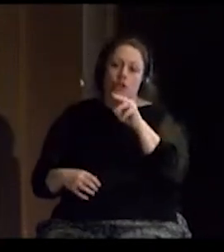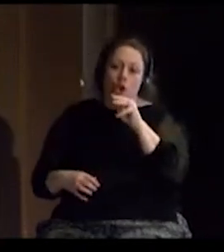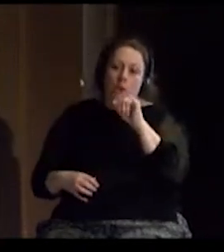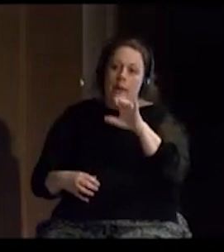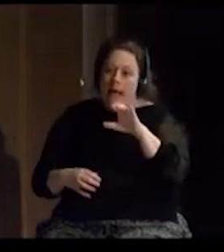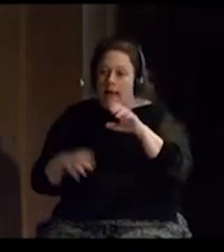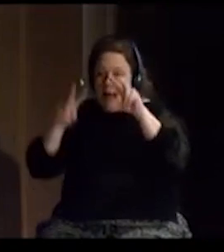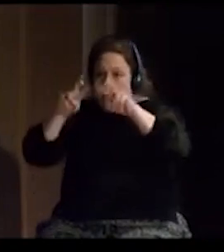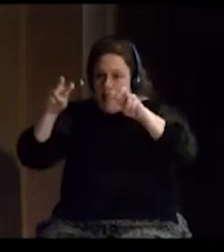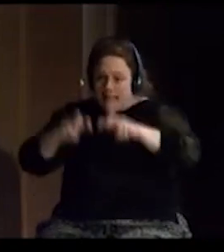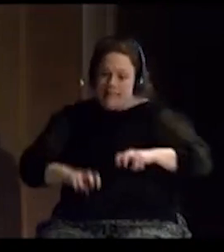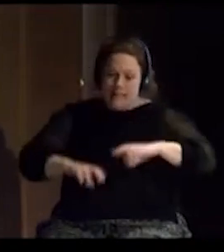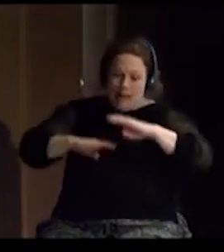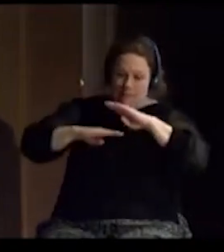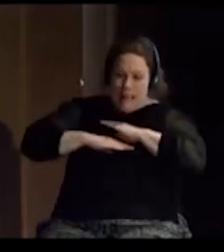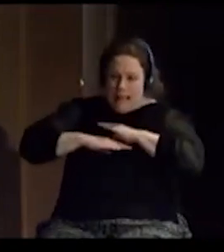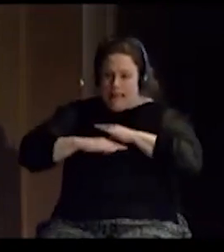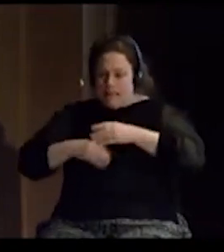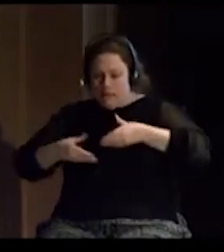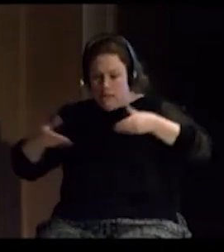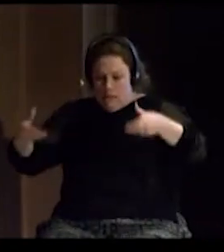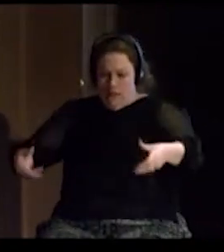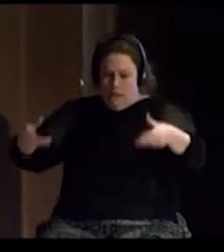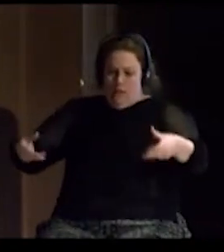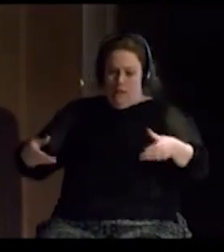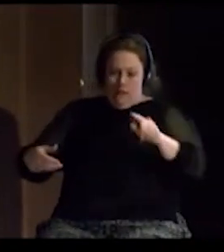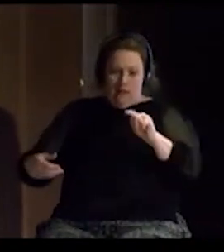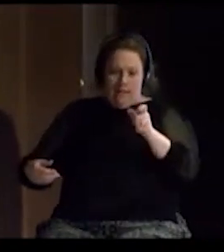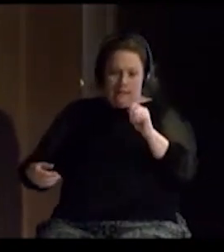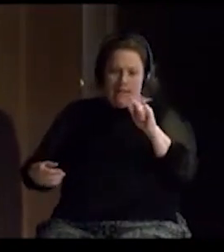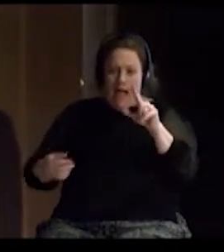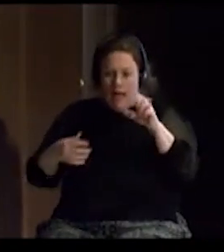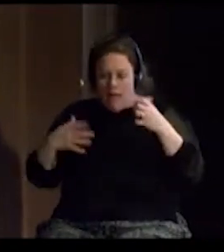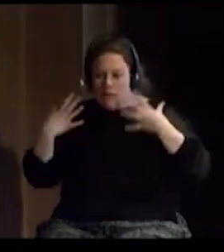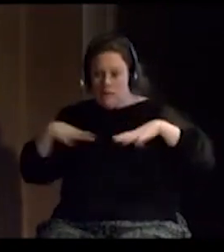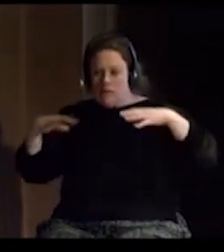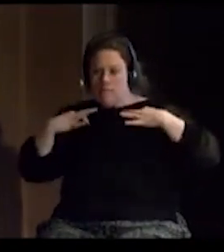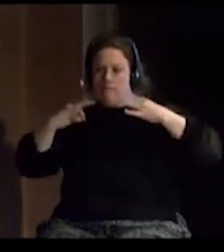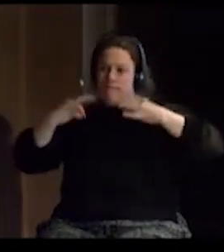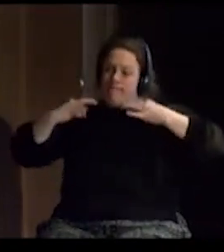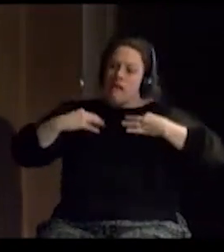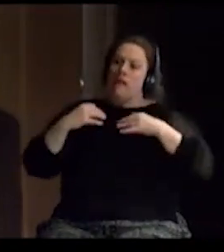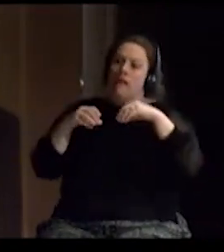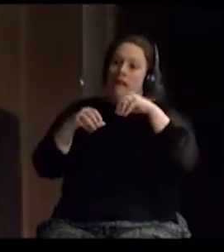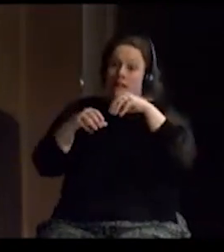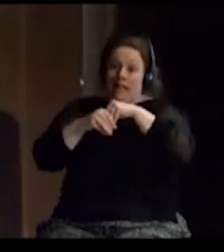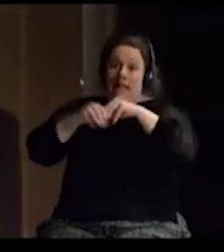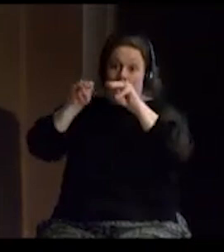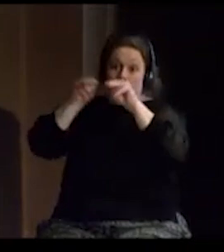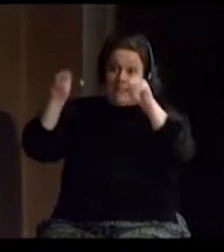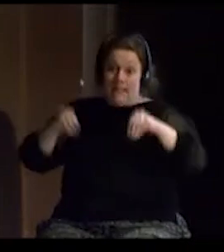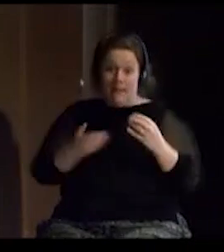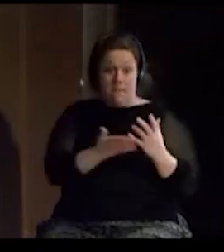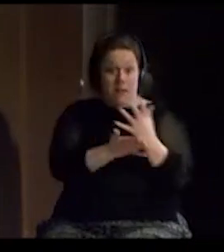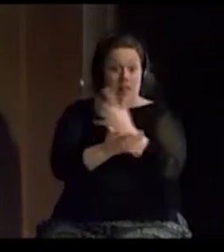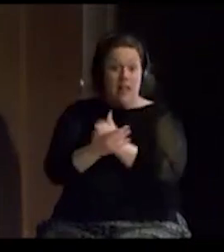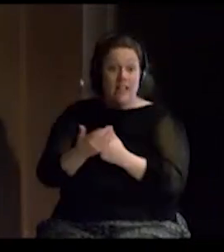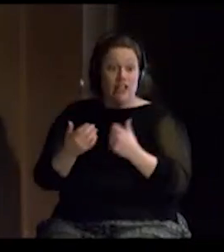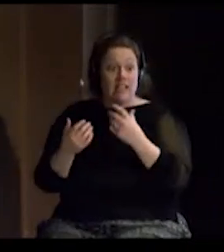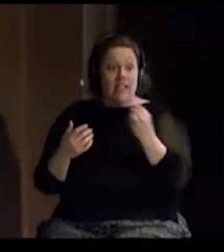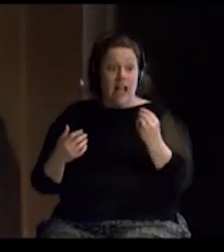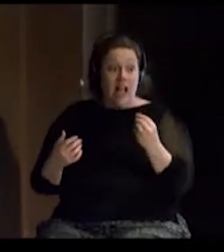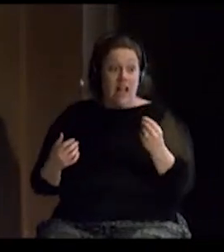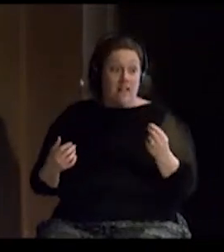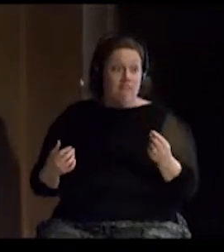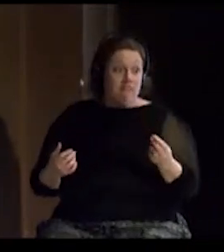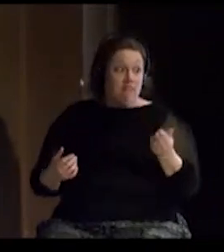on blankets, textiles that are in museum collections, including a number of blankets that we